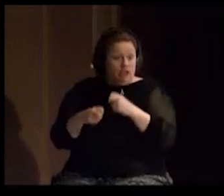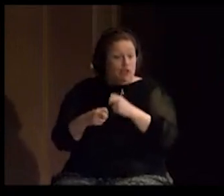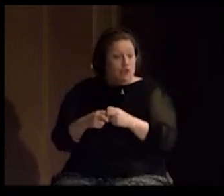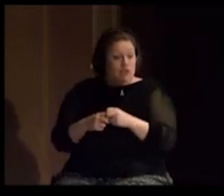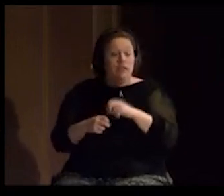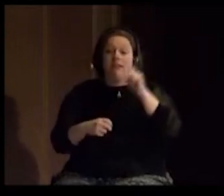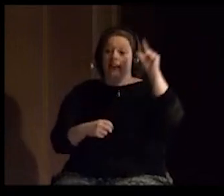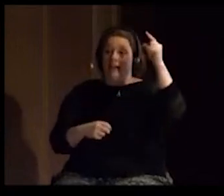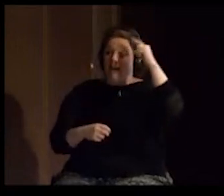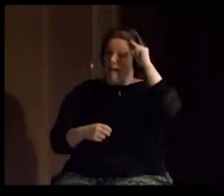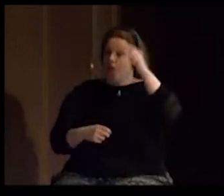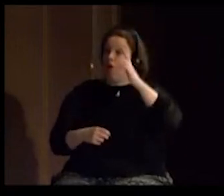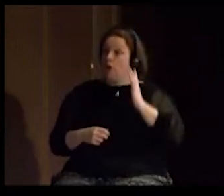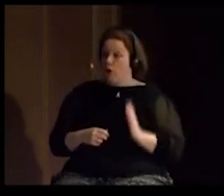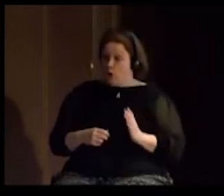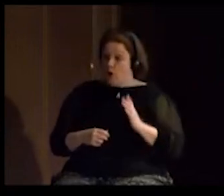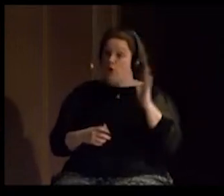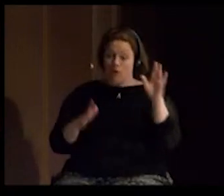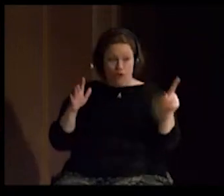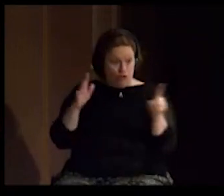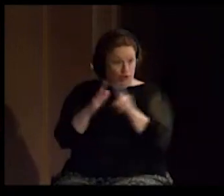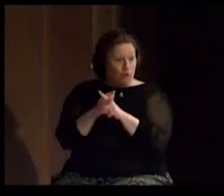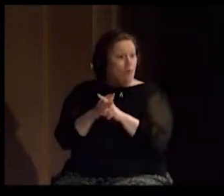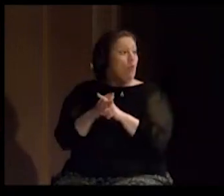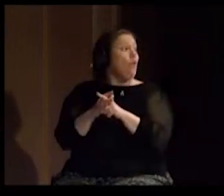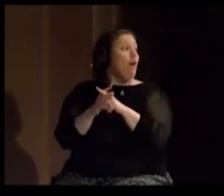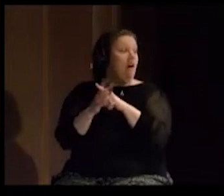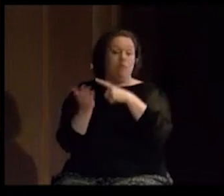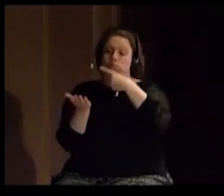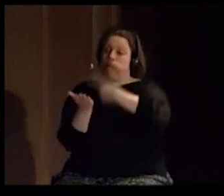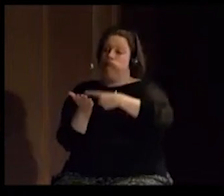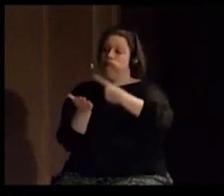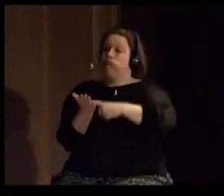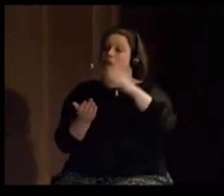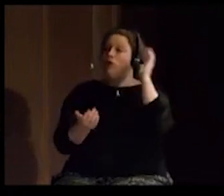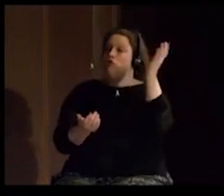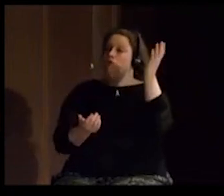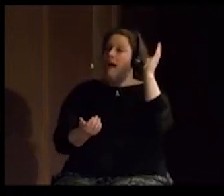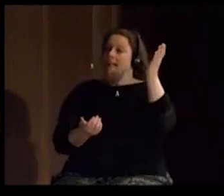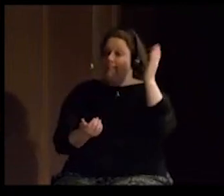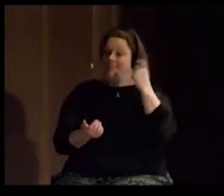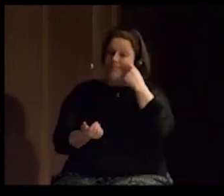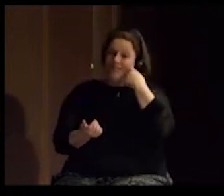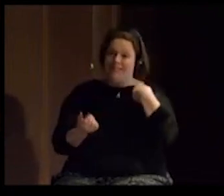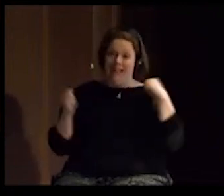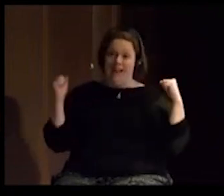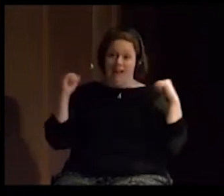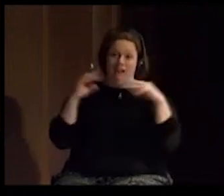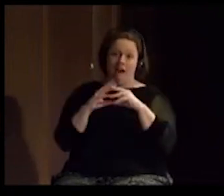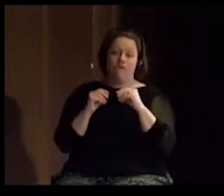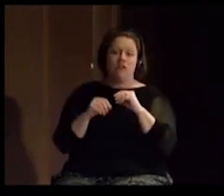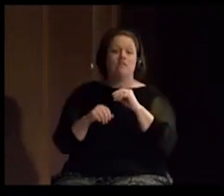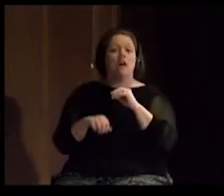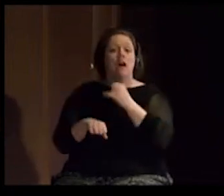The governor will show up and give an address, right? We just had a conference on island sustainability,